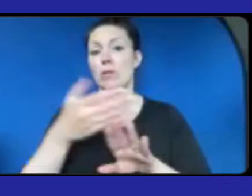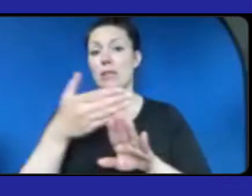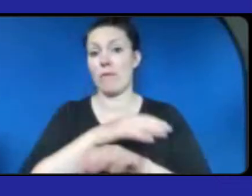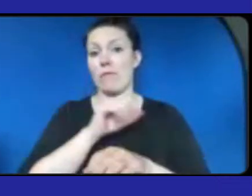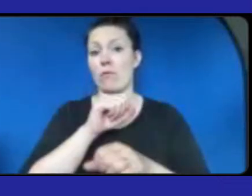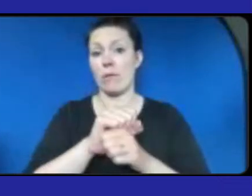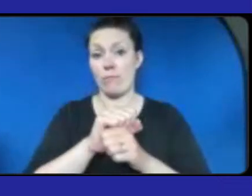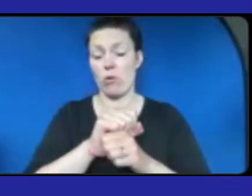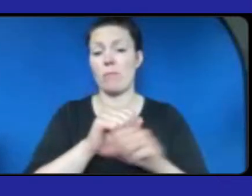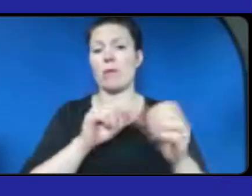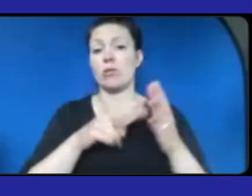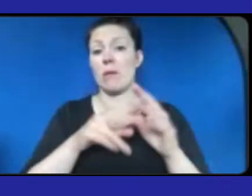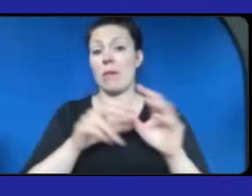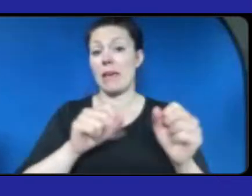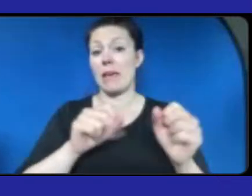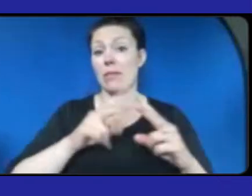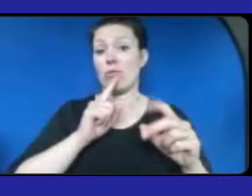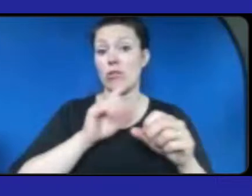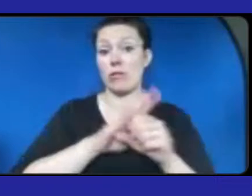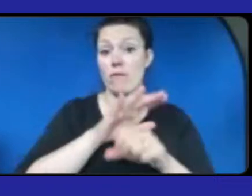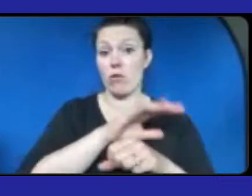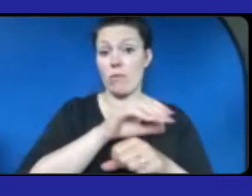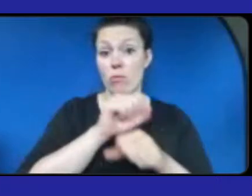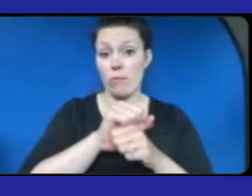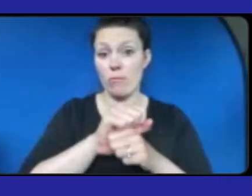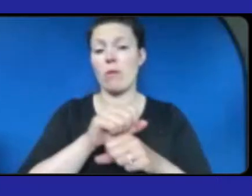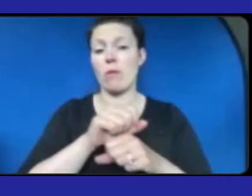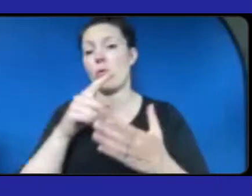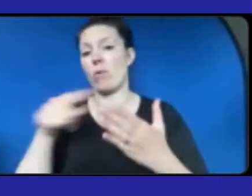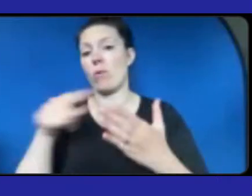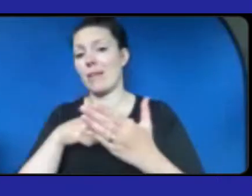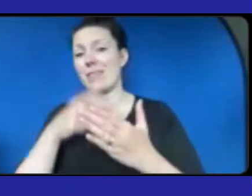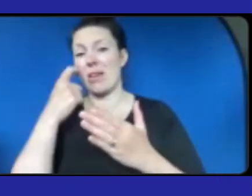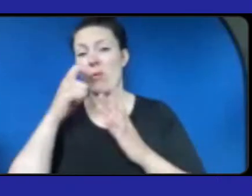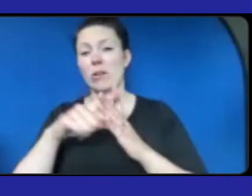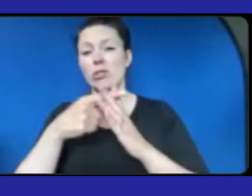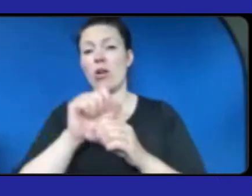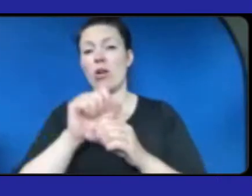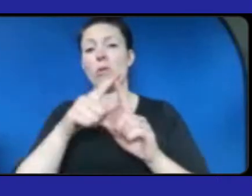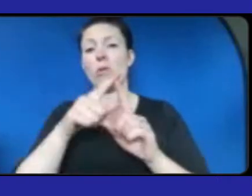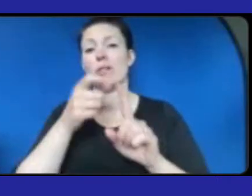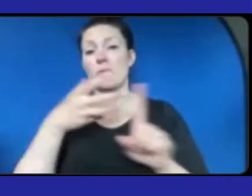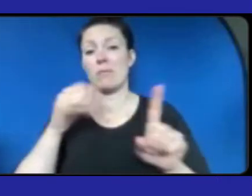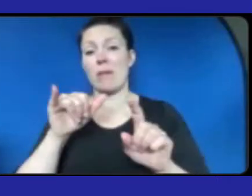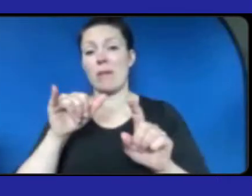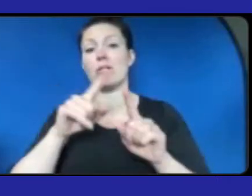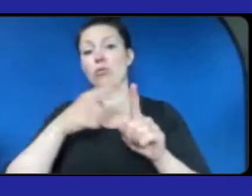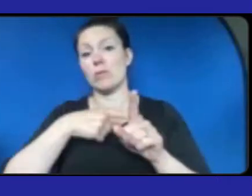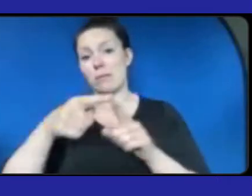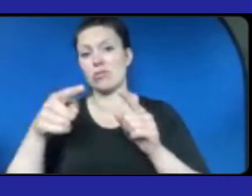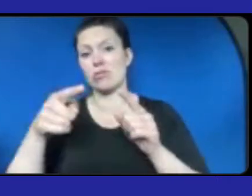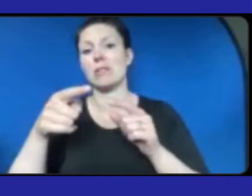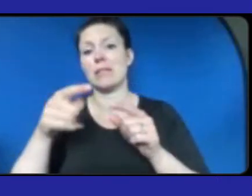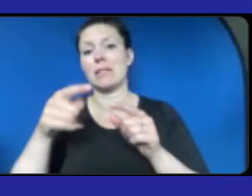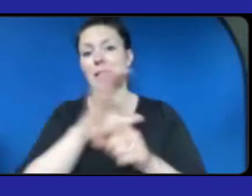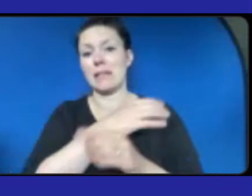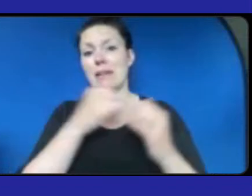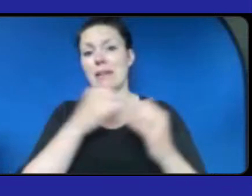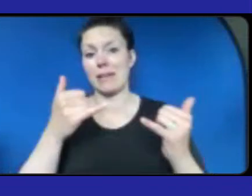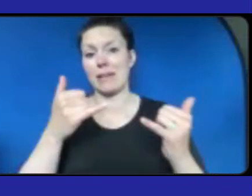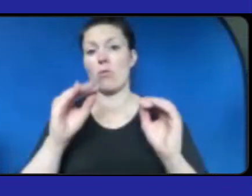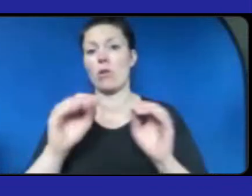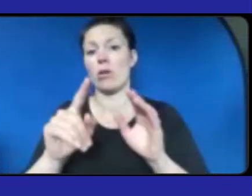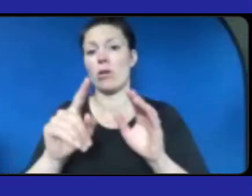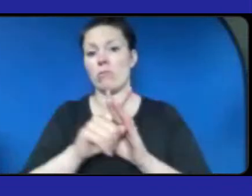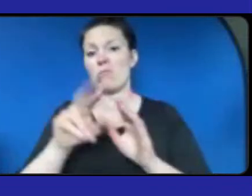can confirm their appointment. And we have just started the work of expanding that to specialty clinics as well, where no-show rates are often